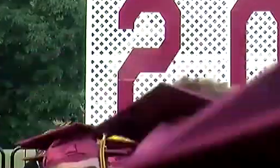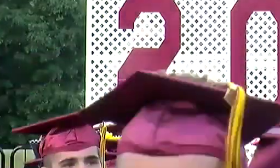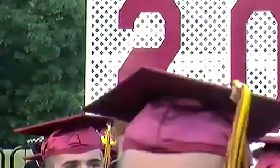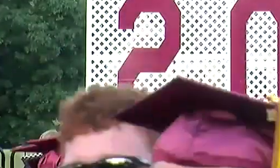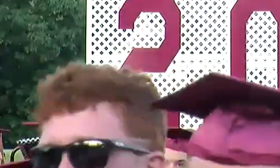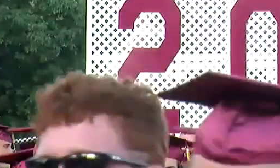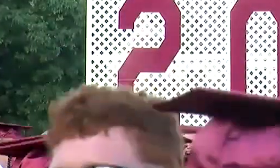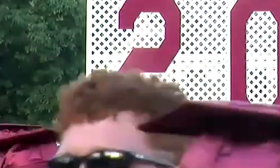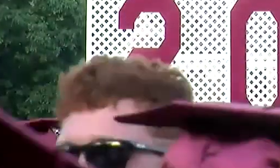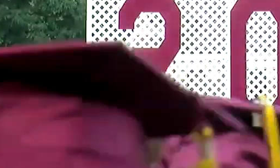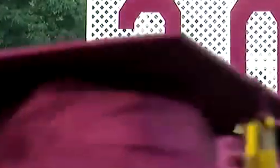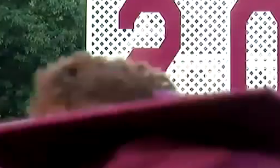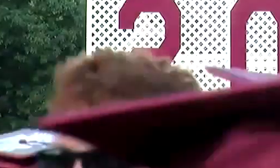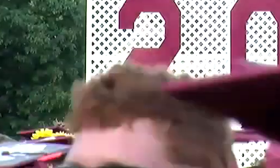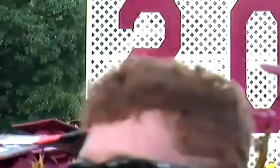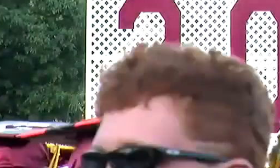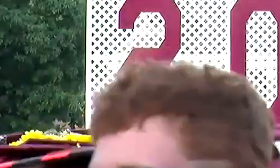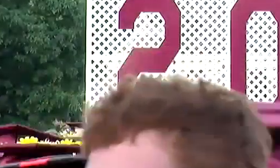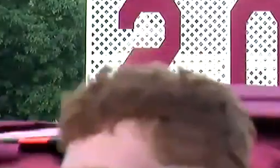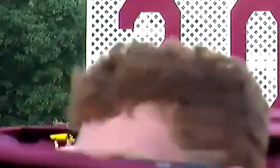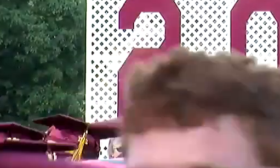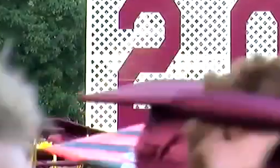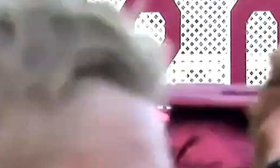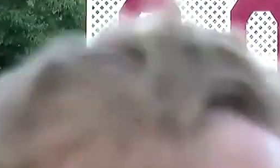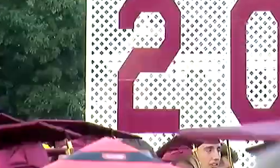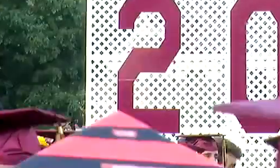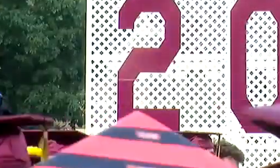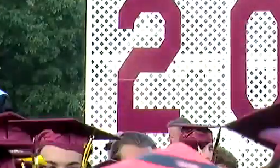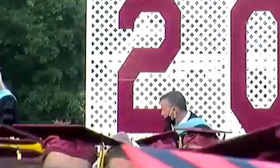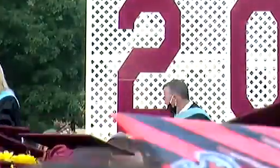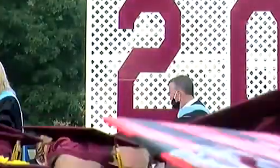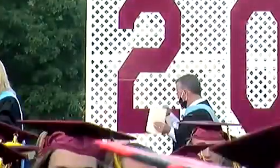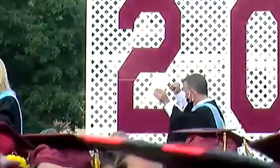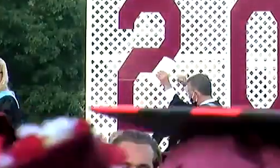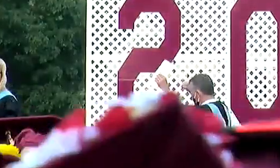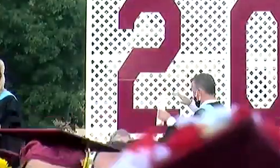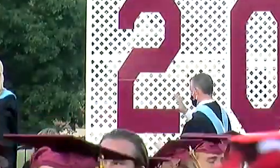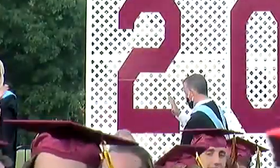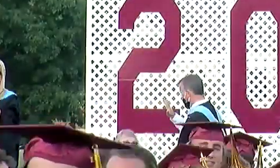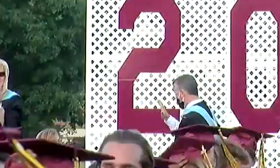Right.